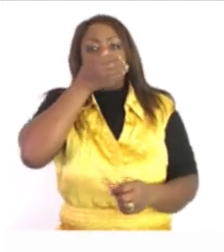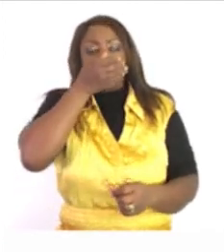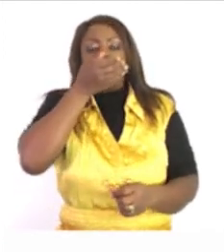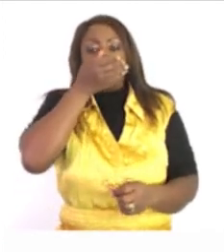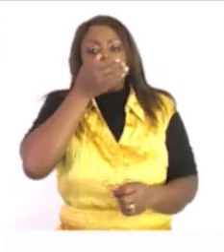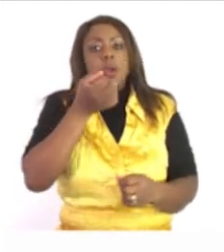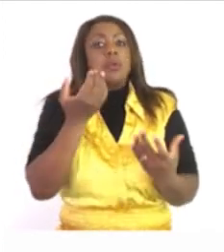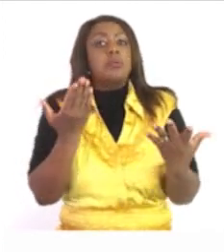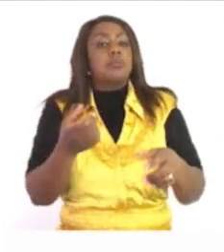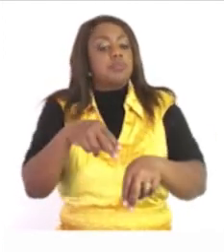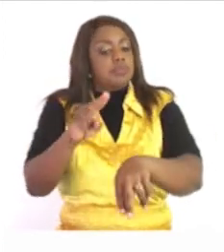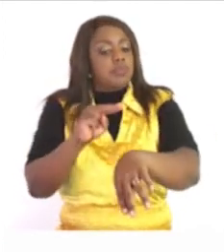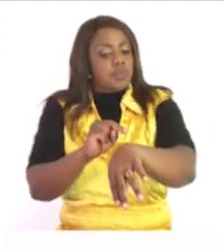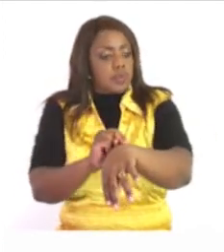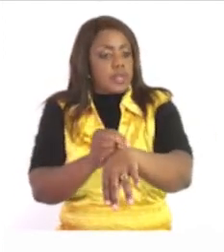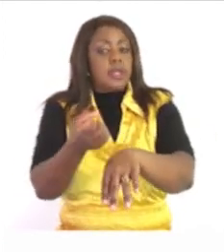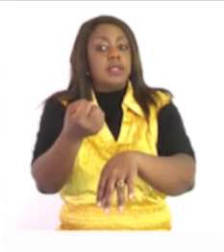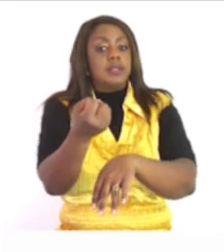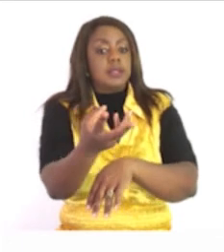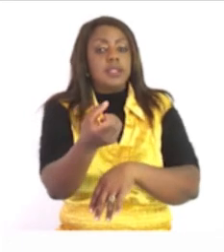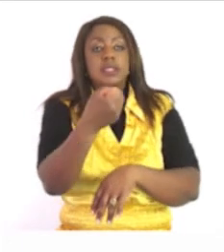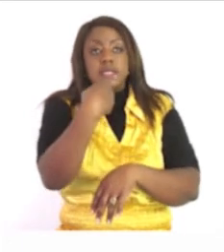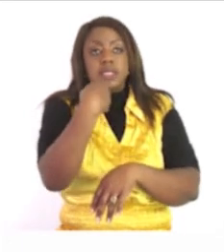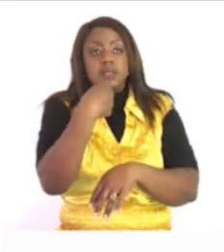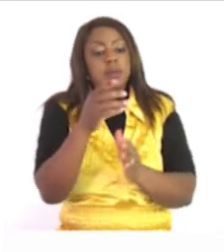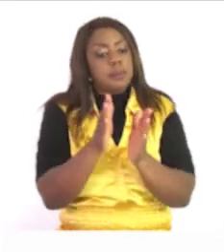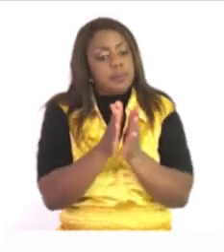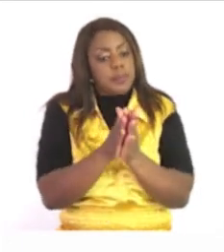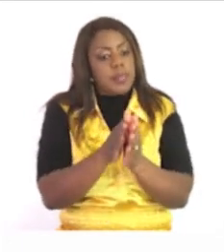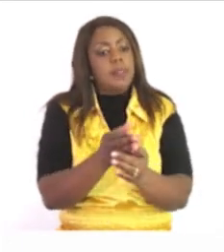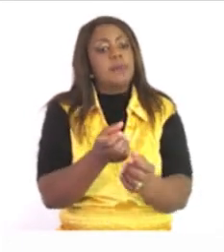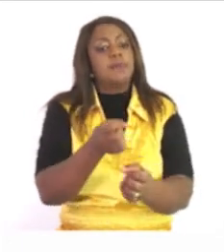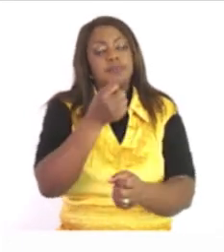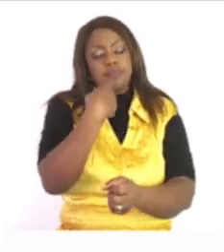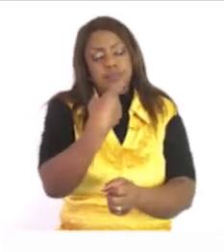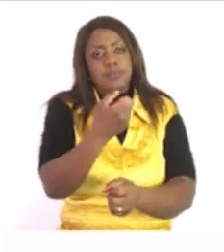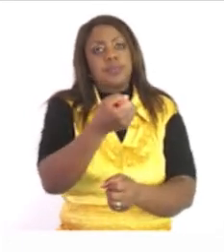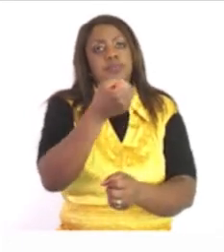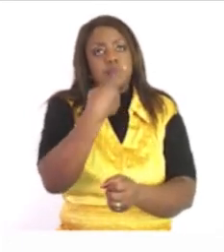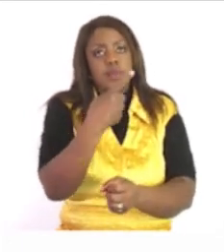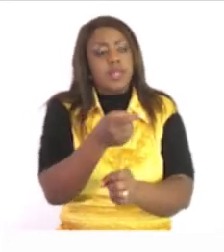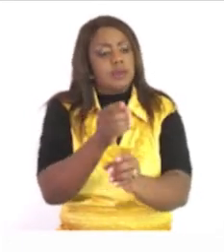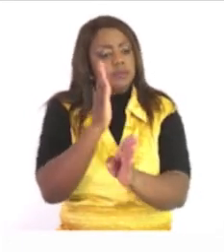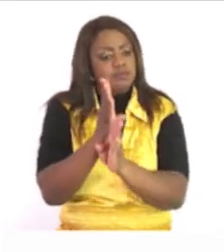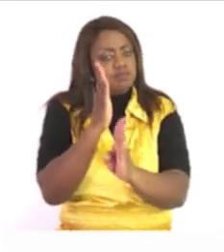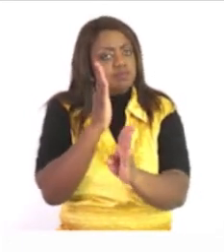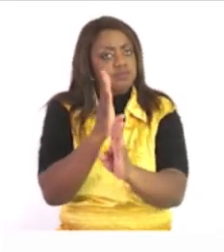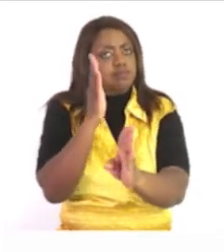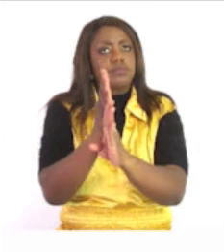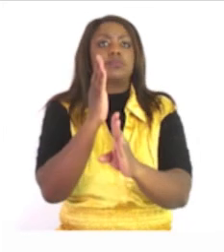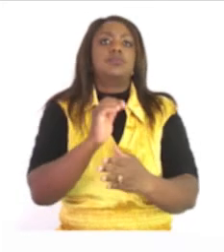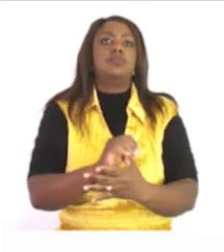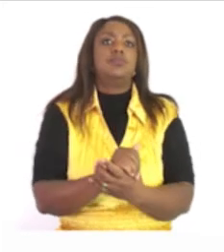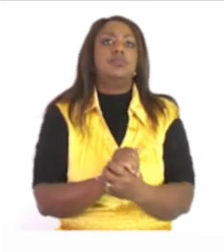are allergic to dogs, some people are allergic to meds, some people are allergic to plants, and this can be your asthma triggers,